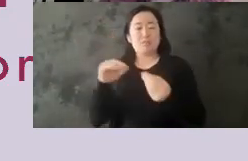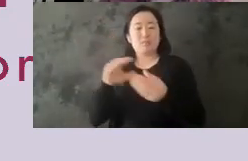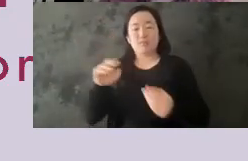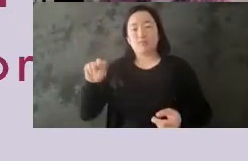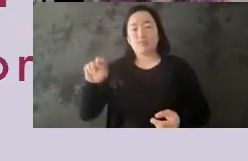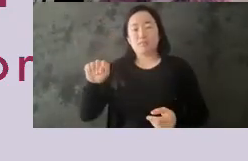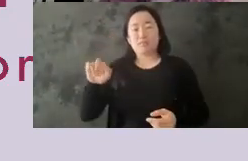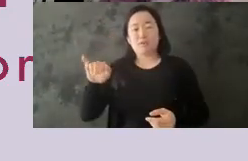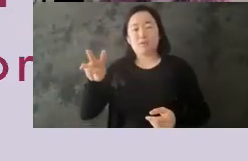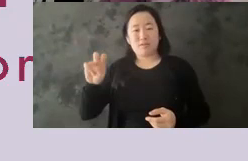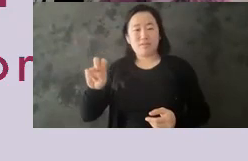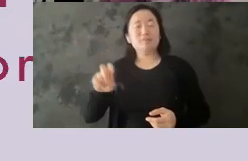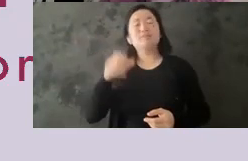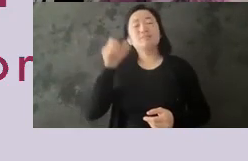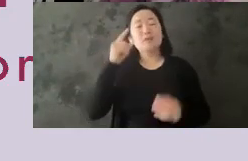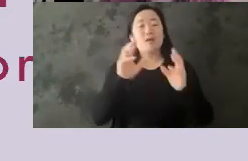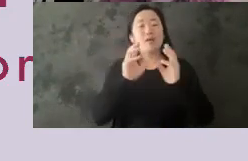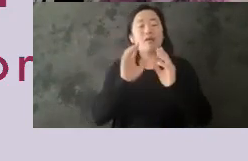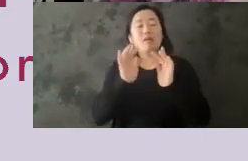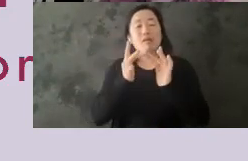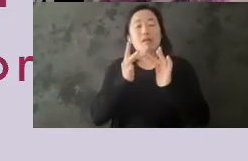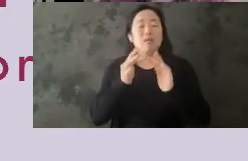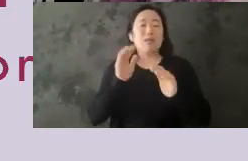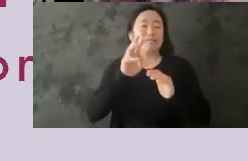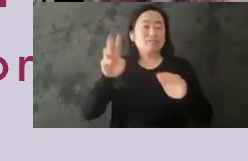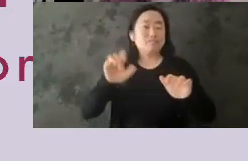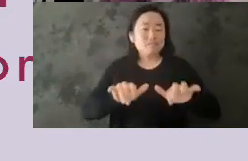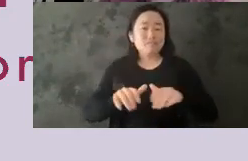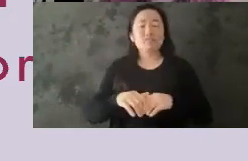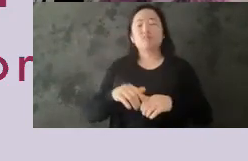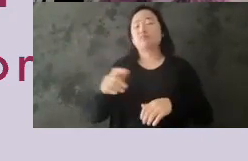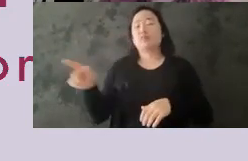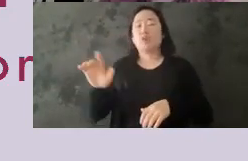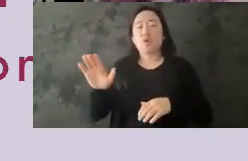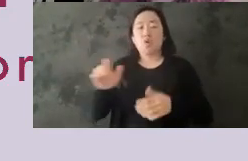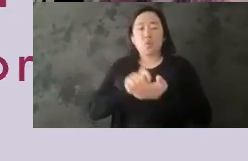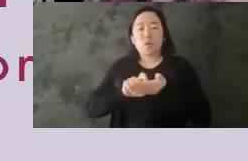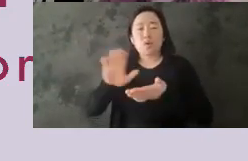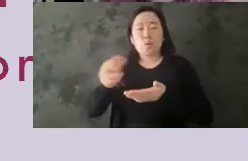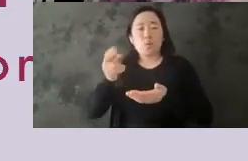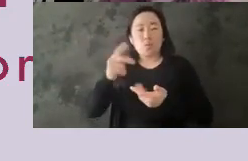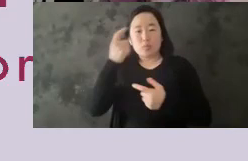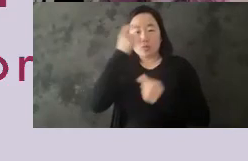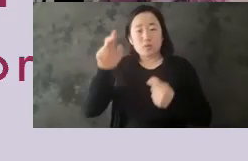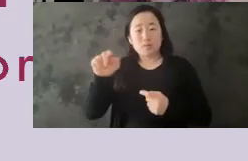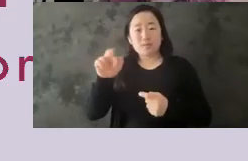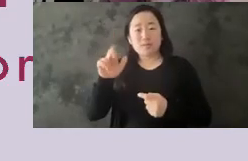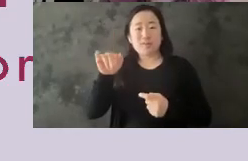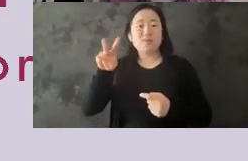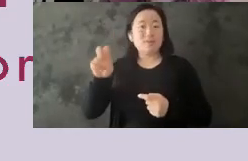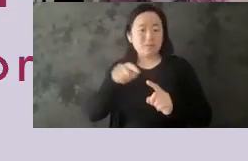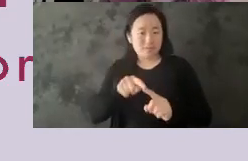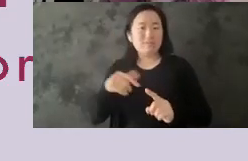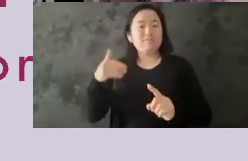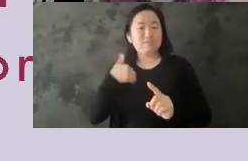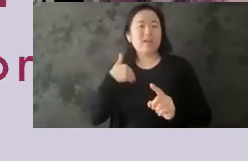trauma narratives, there's ways that helpers can kind of hold that space for them to, if writing is a tool